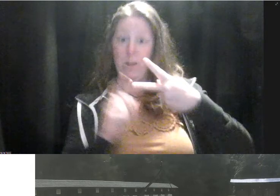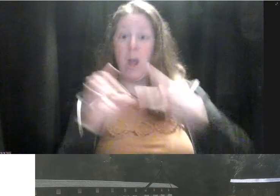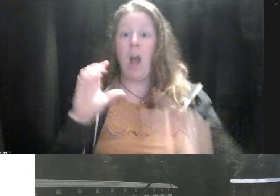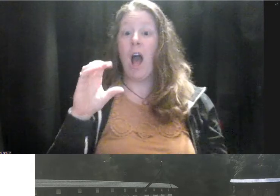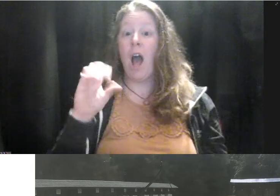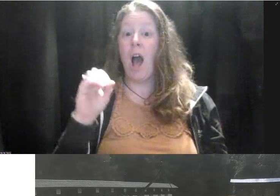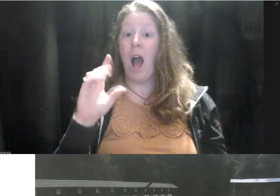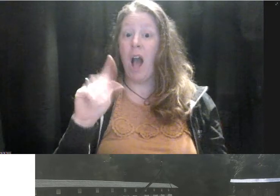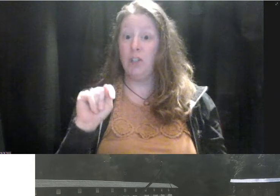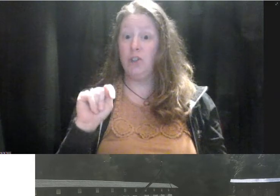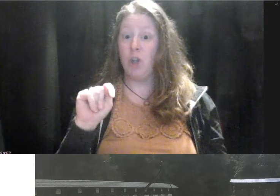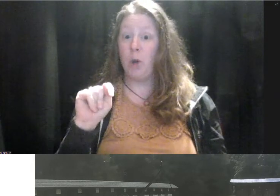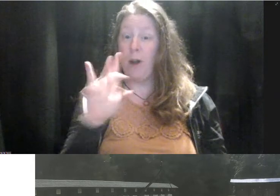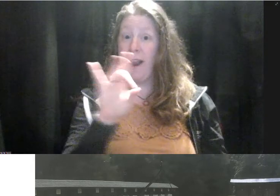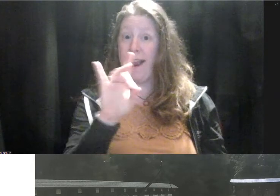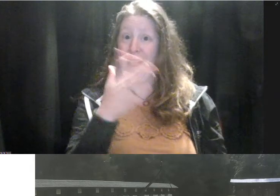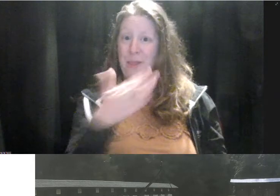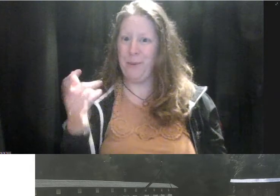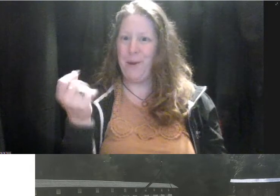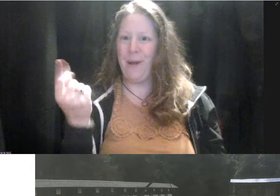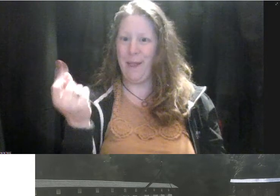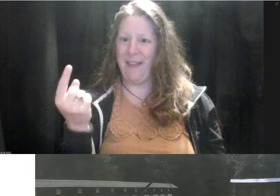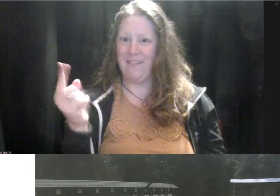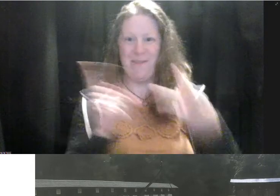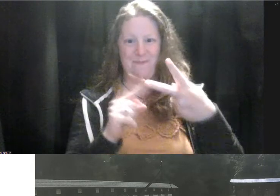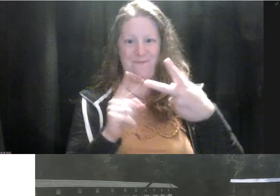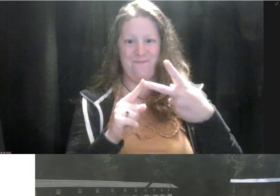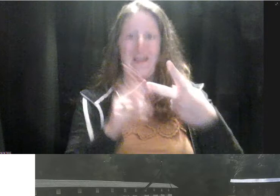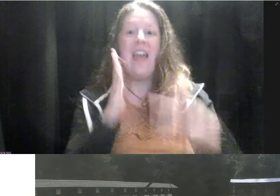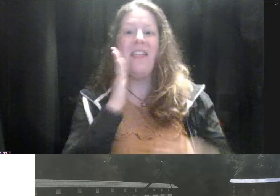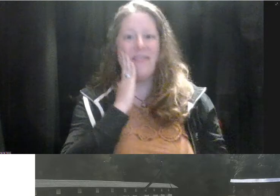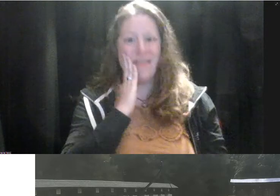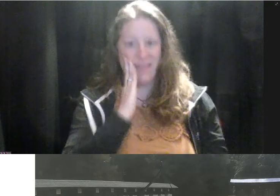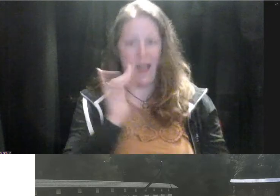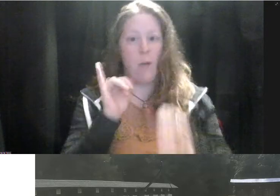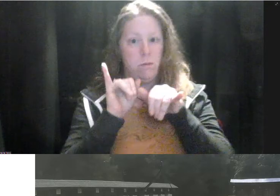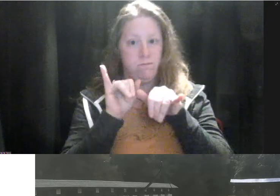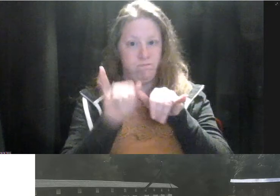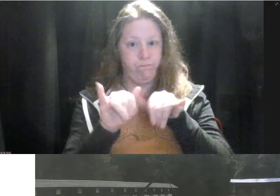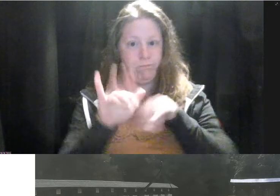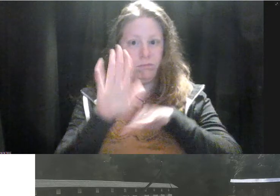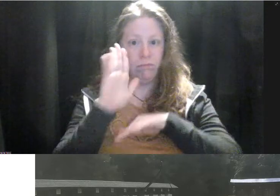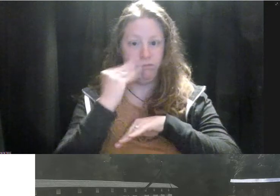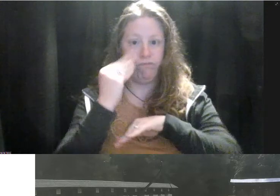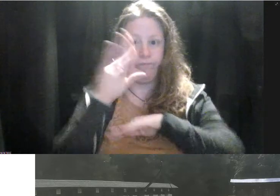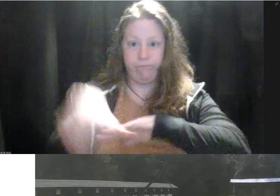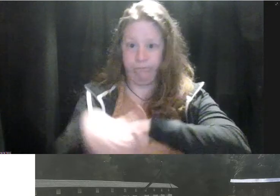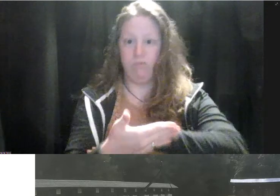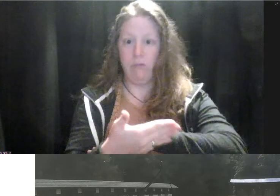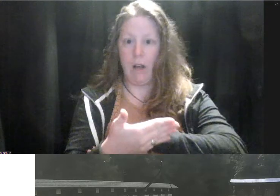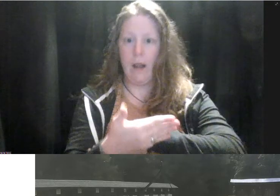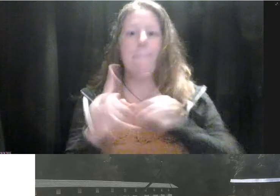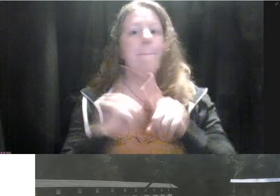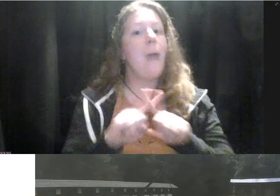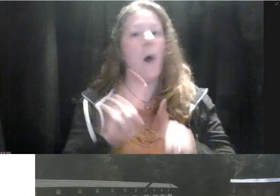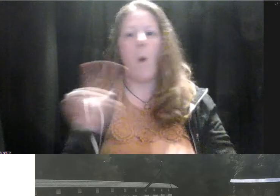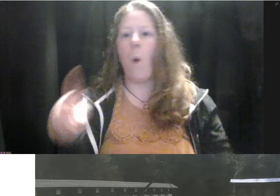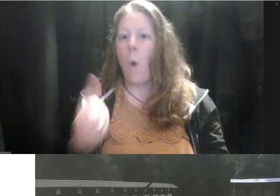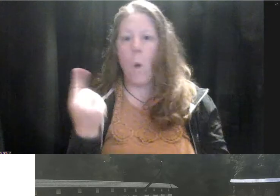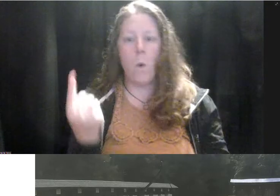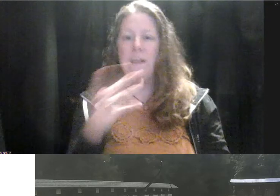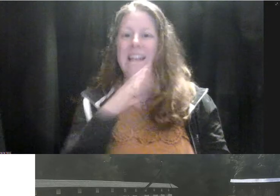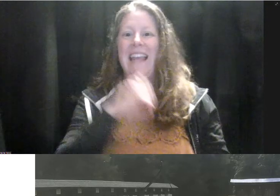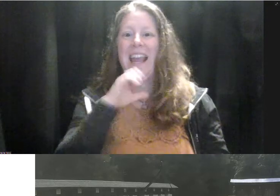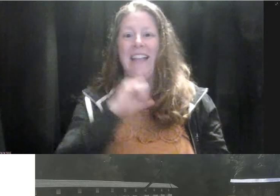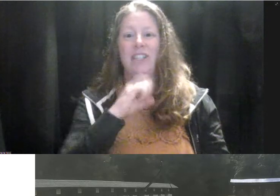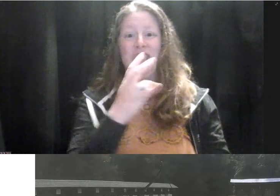other camp, this second camp, is October 8th through 11th. That will be a stayover camp,